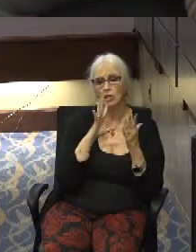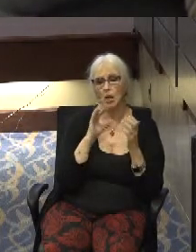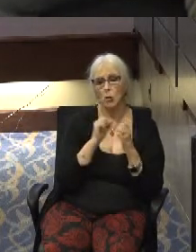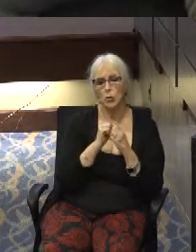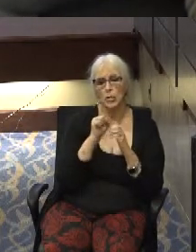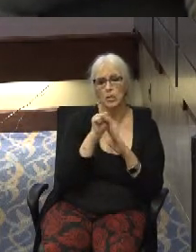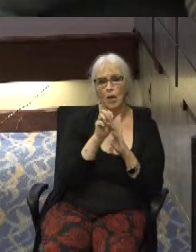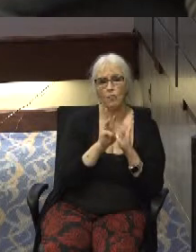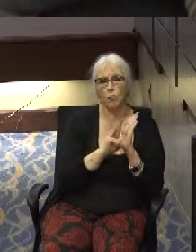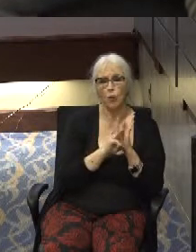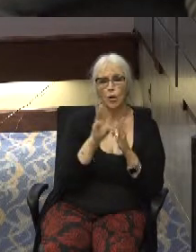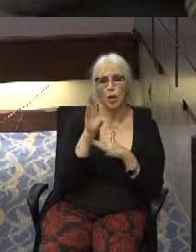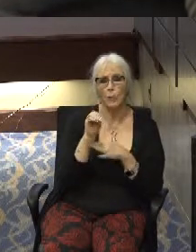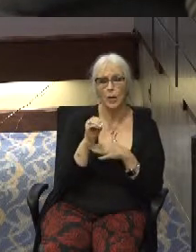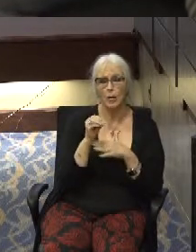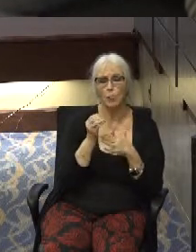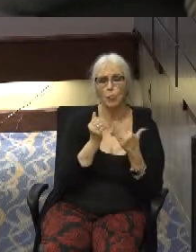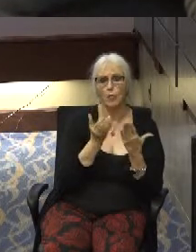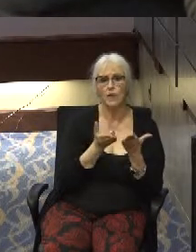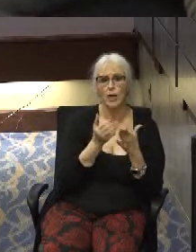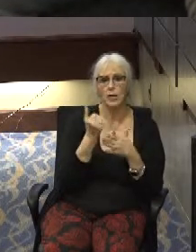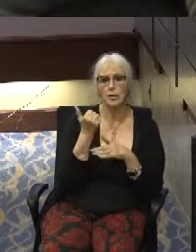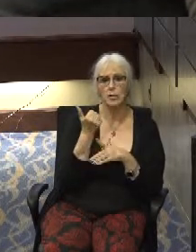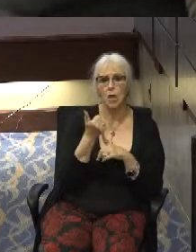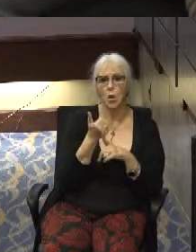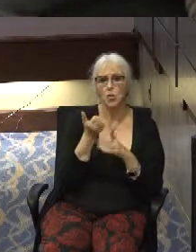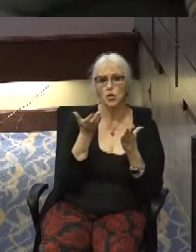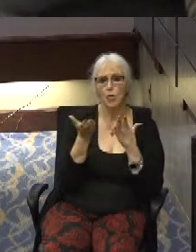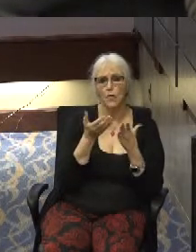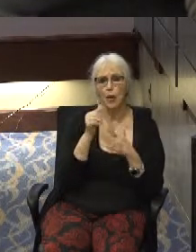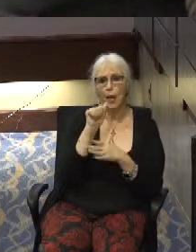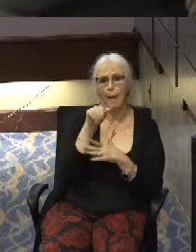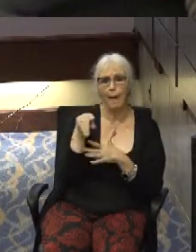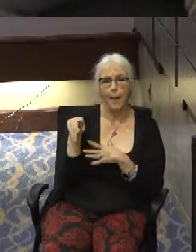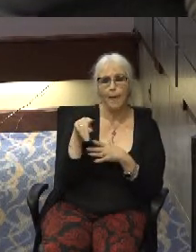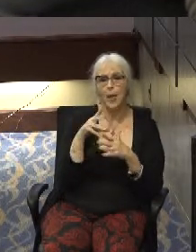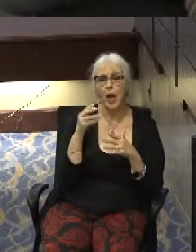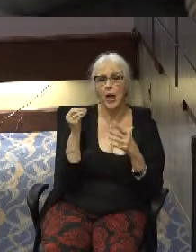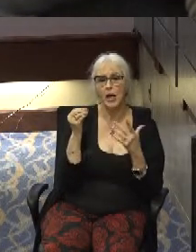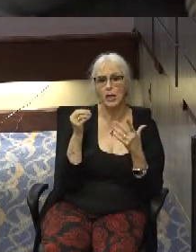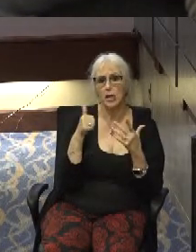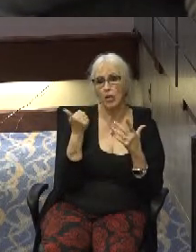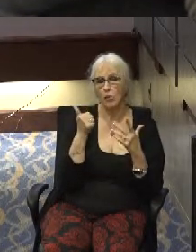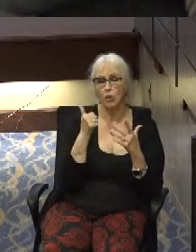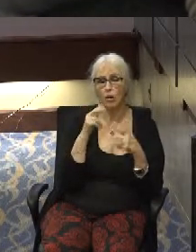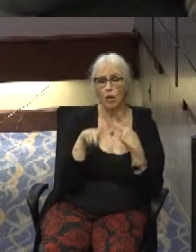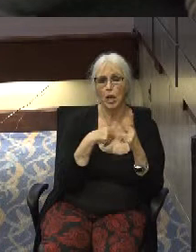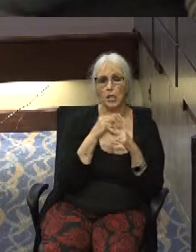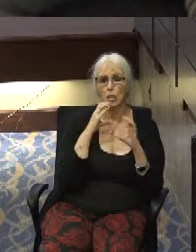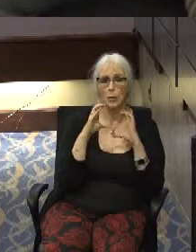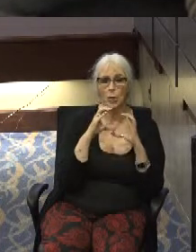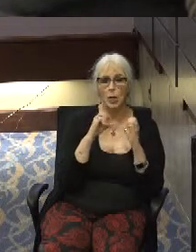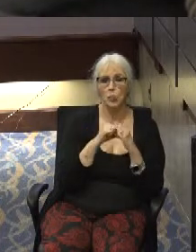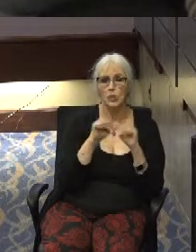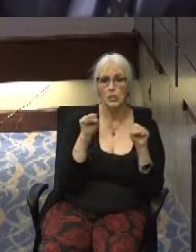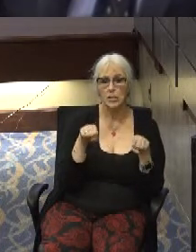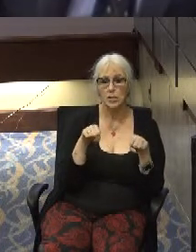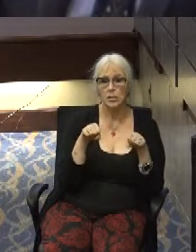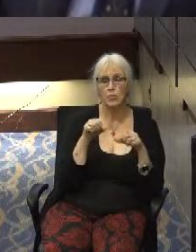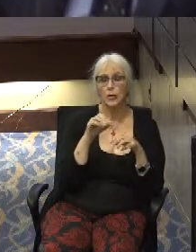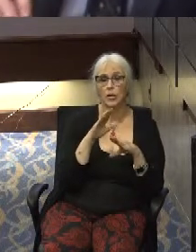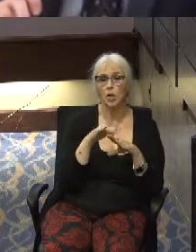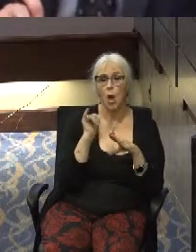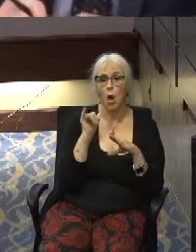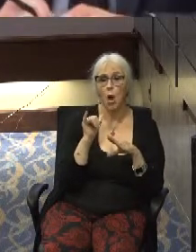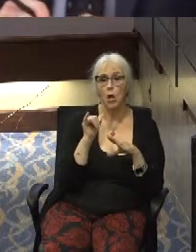or provide its own service to use an app or other forms of communication with the system. You could probably even call to schedule